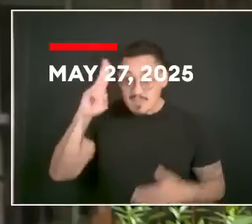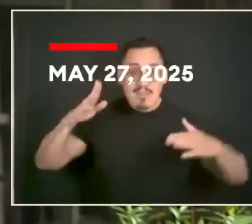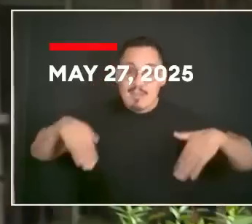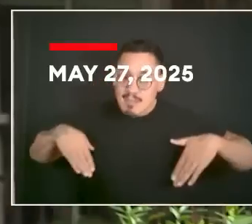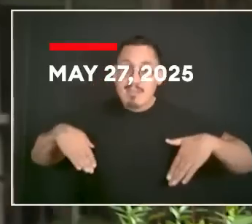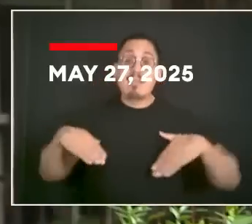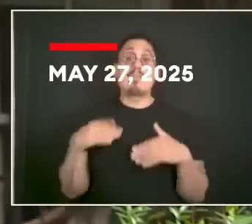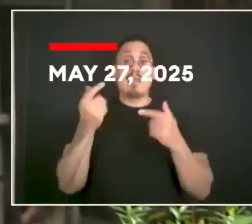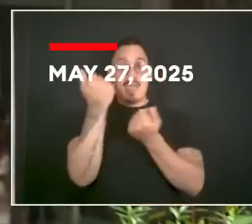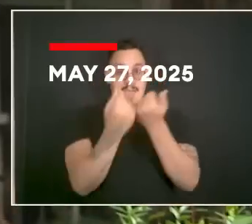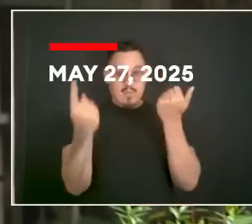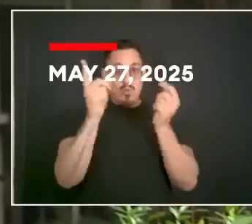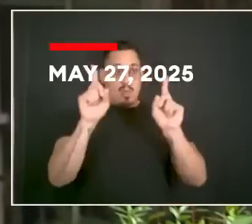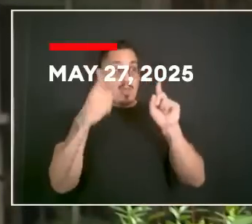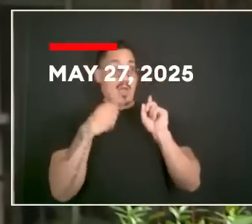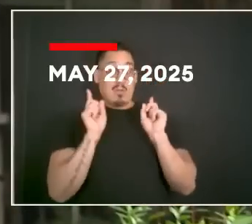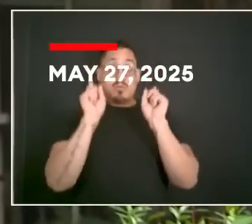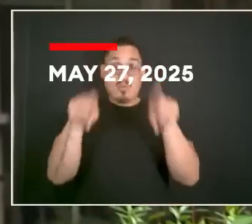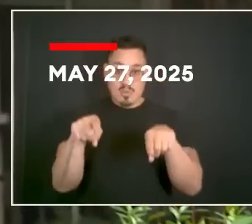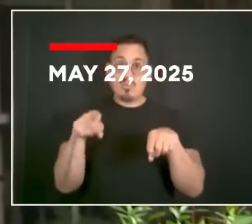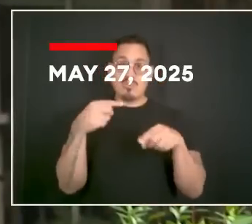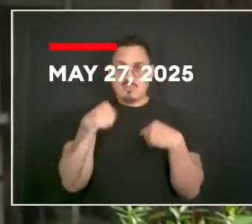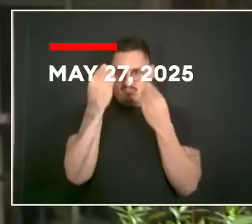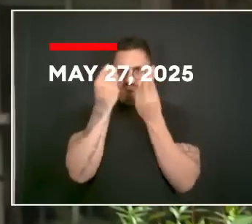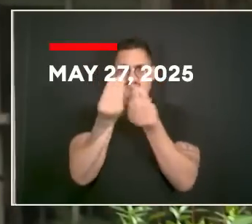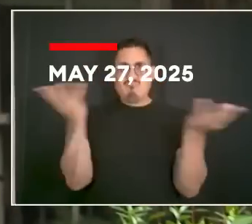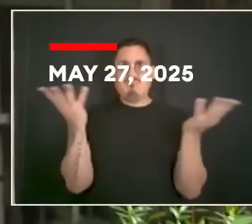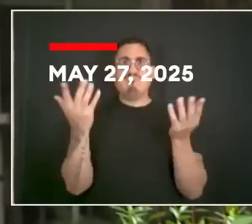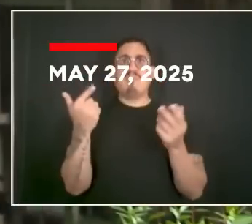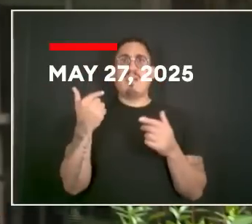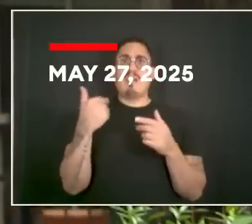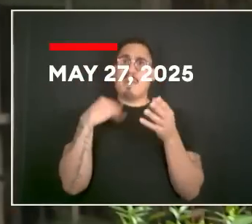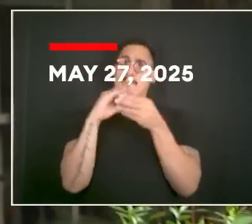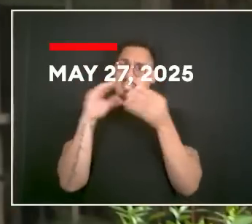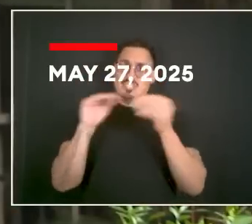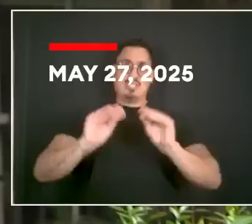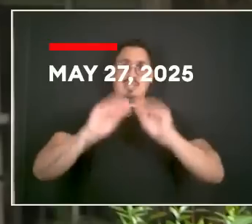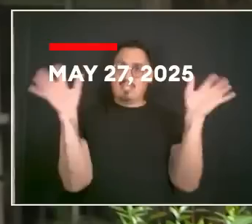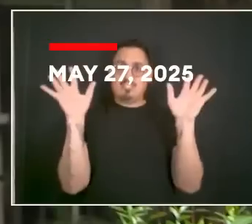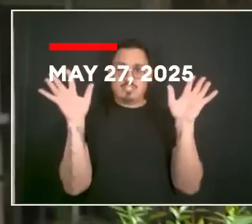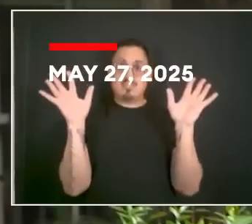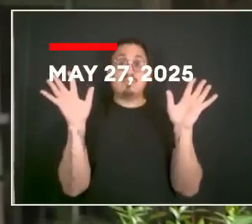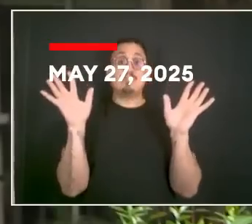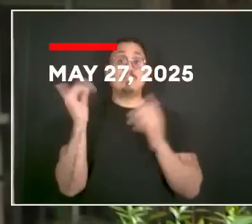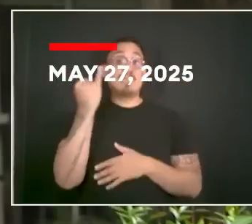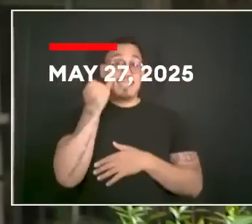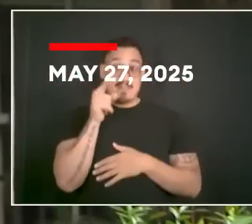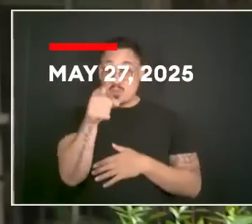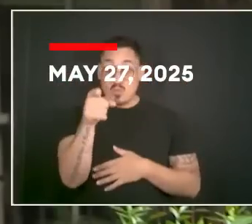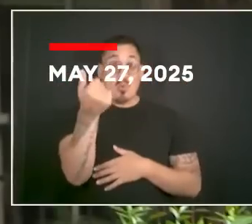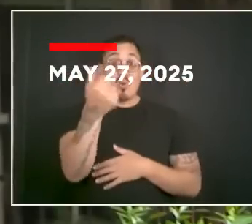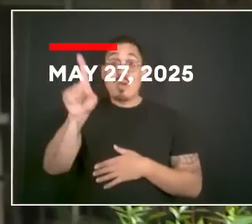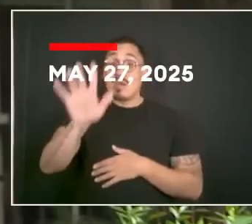Everywhere I'm telling people to go, I'm living up to what I shared with them. And so if you or anyone is